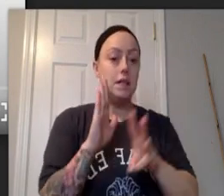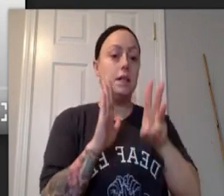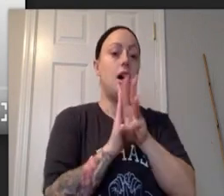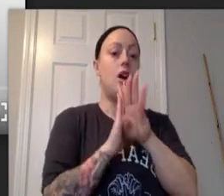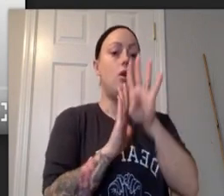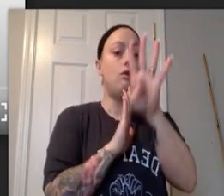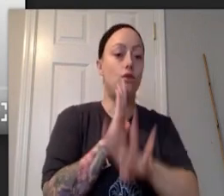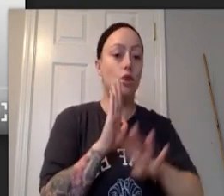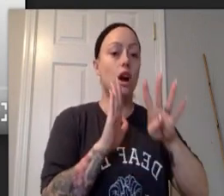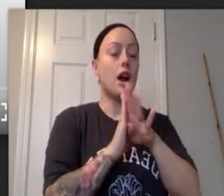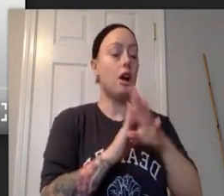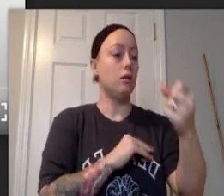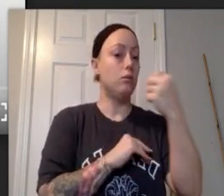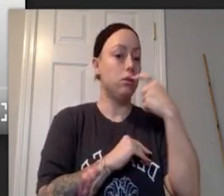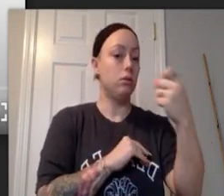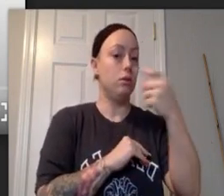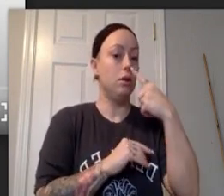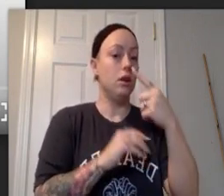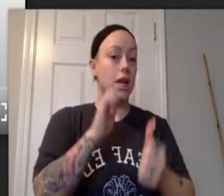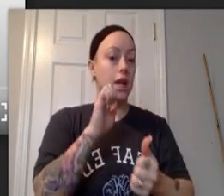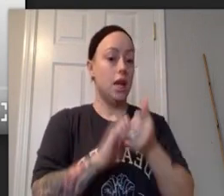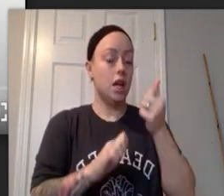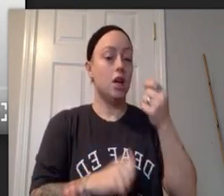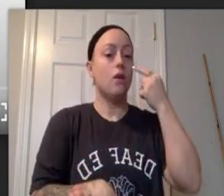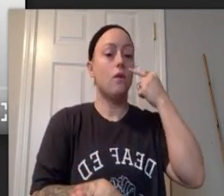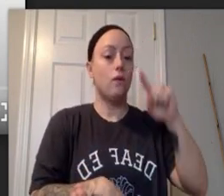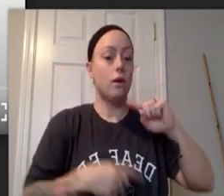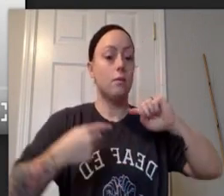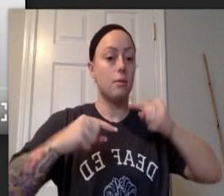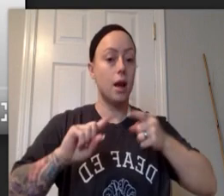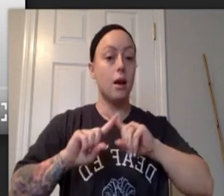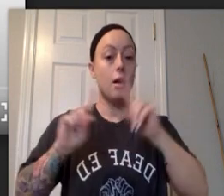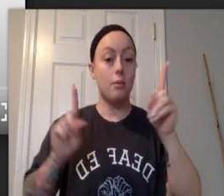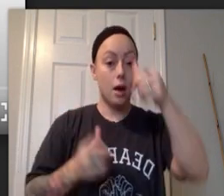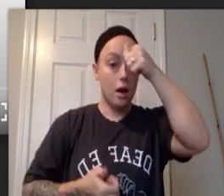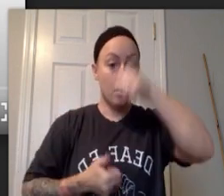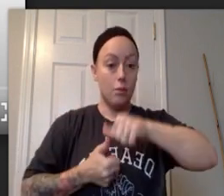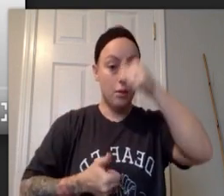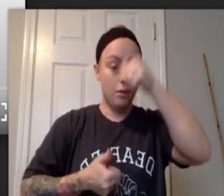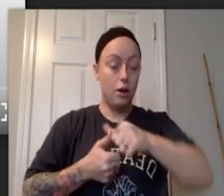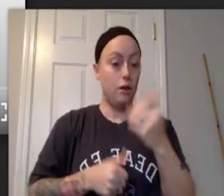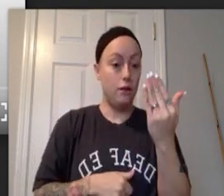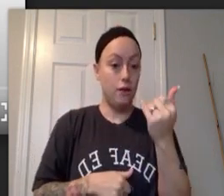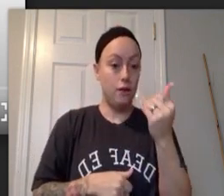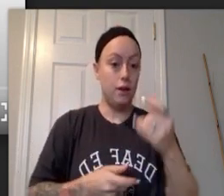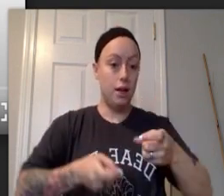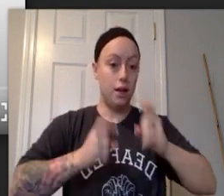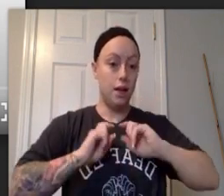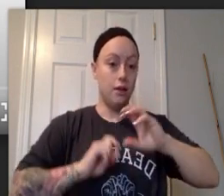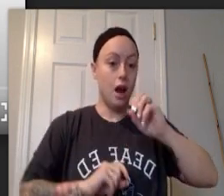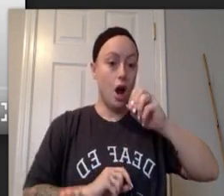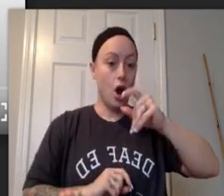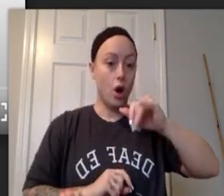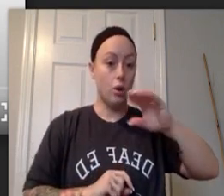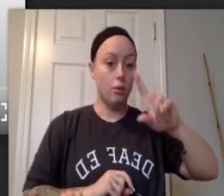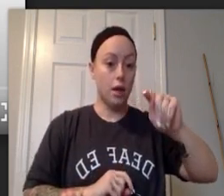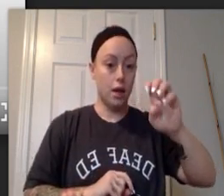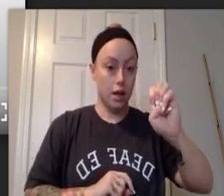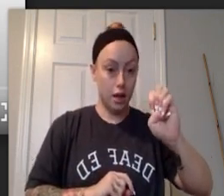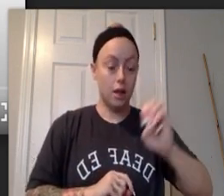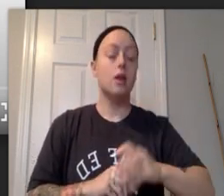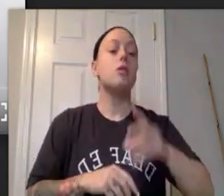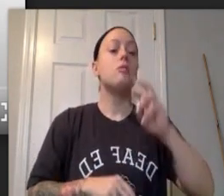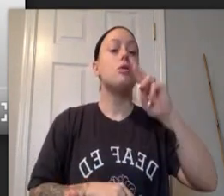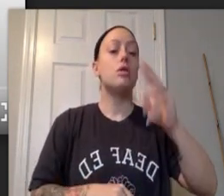like follow the rules all the time, but I remember being 15 and being given an opiate prescription and taking